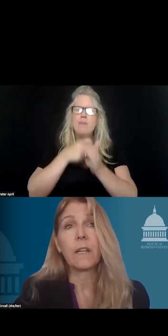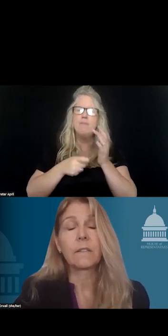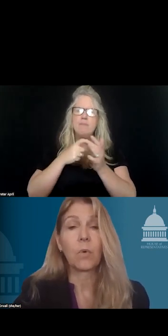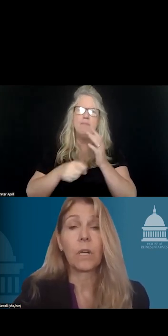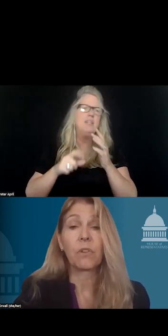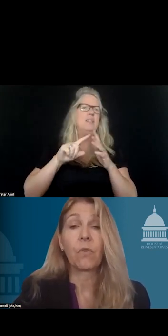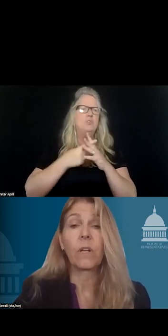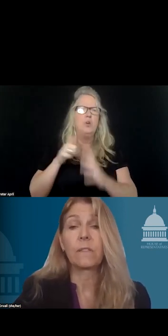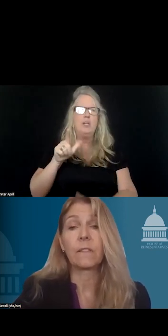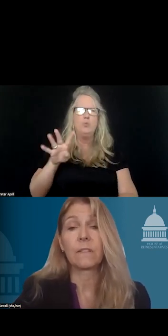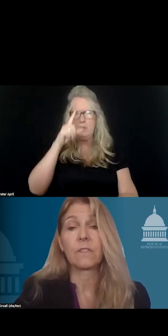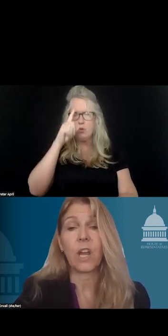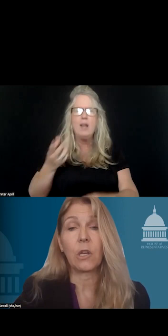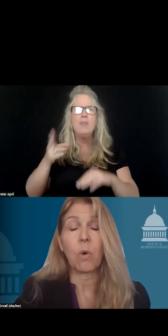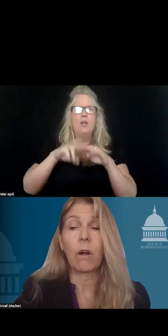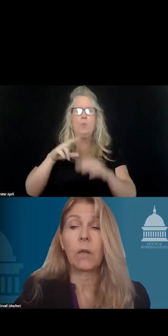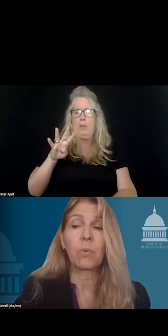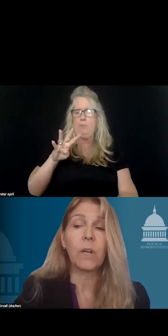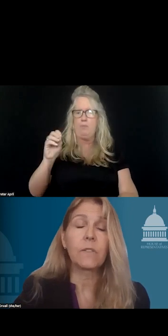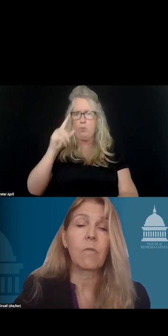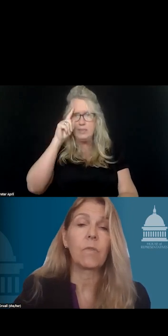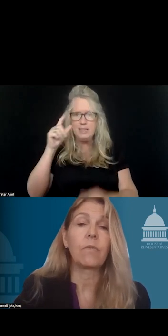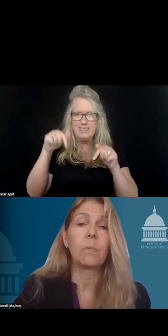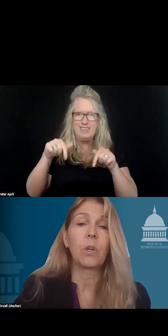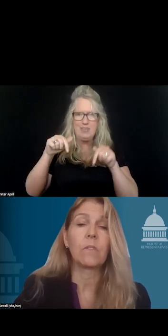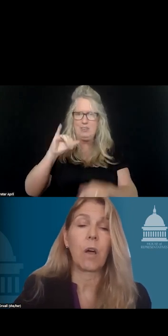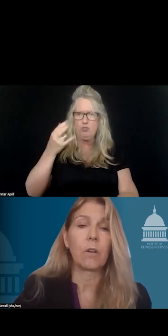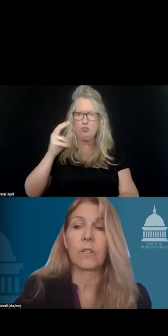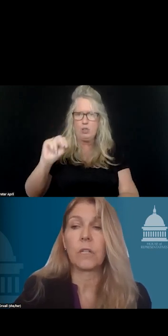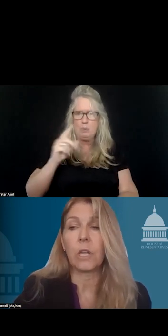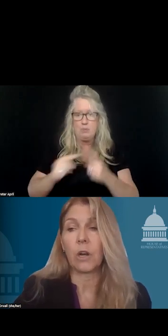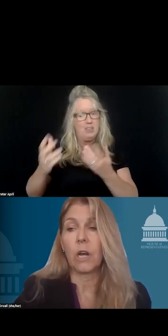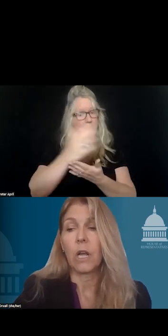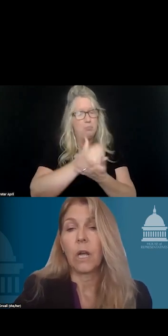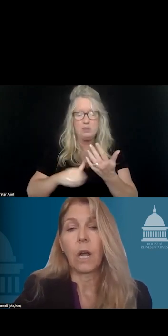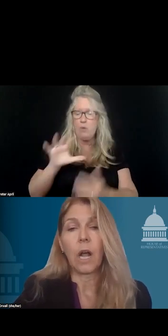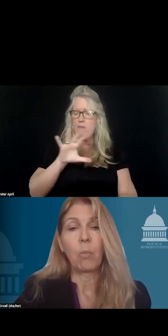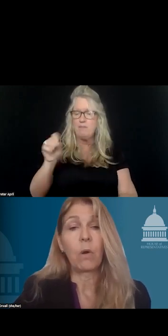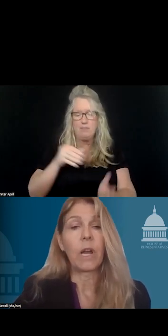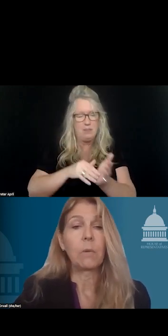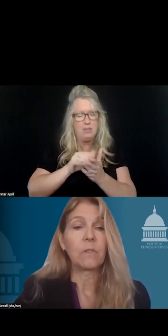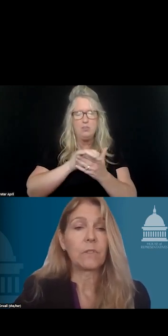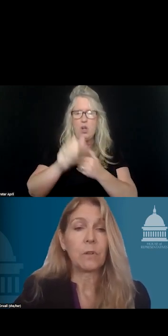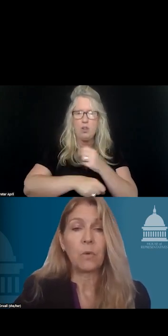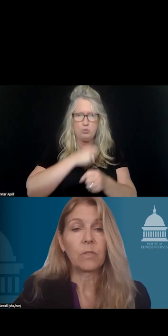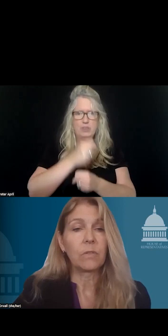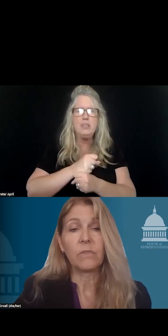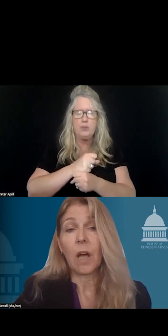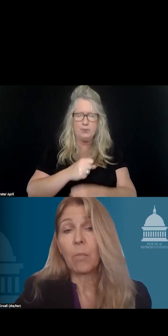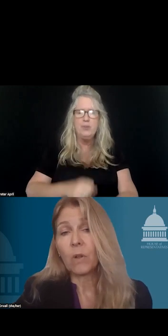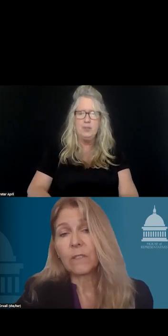24 cents and it went up to 40 cents this January and brings over $50 million a year. We were able